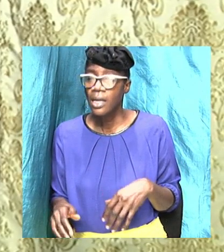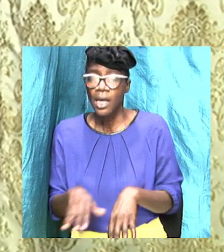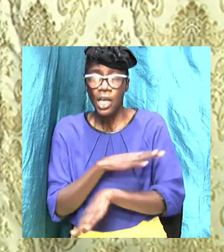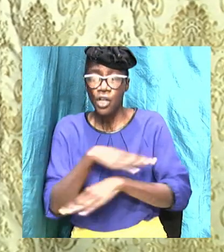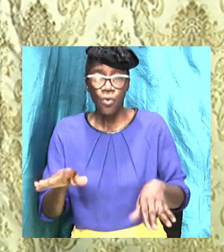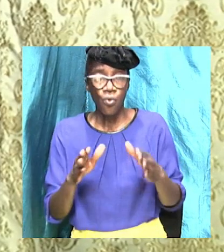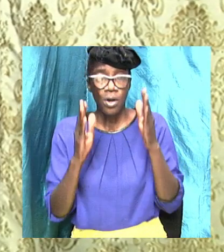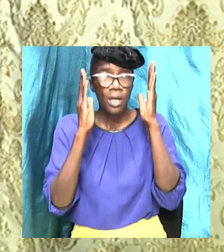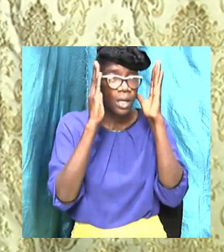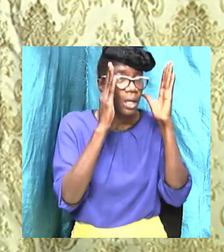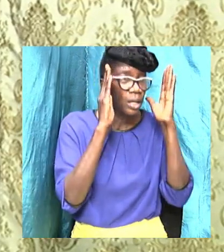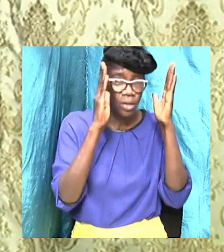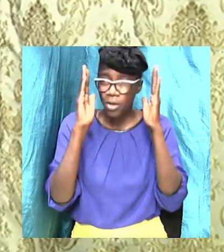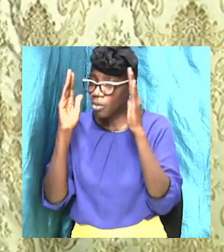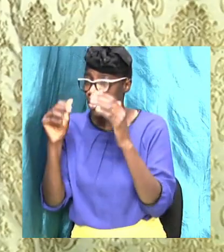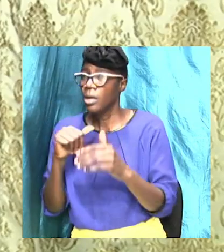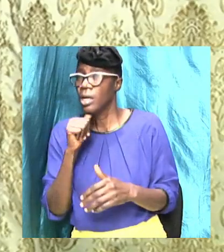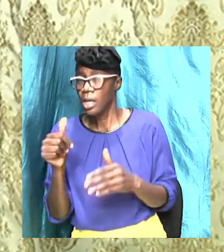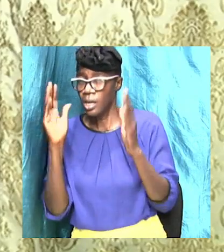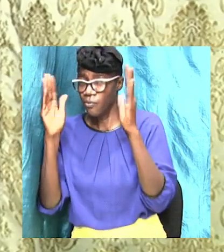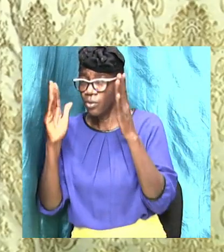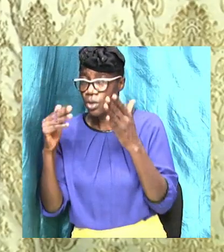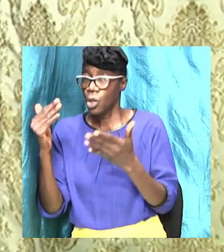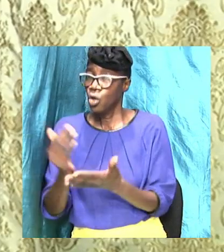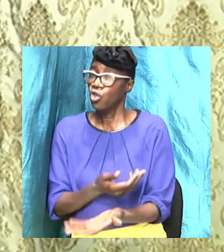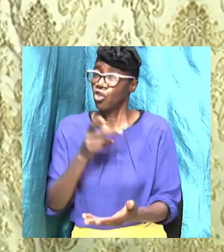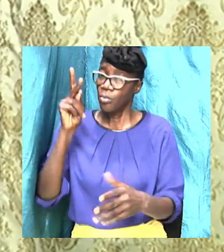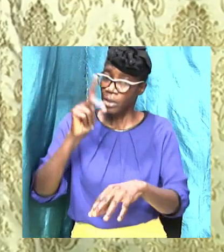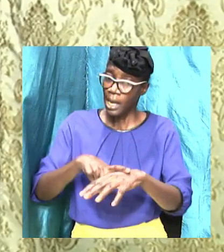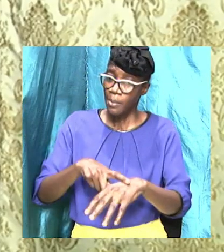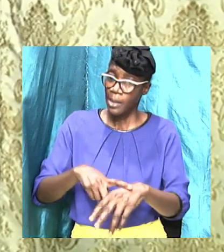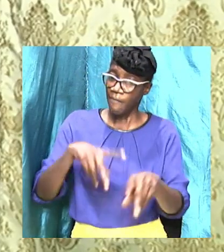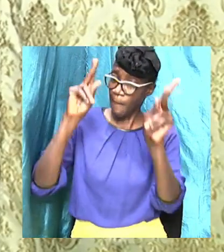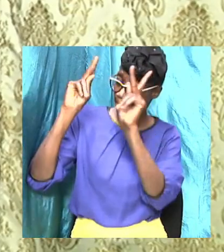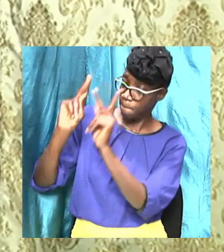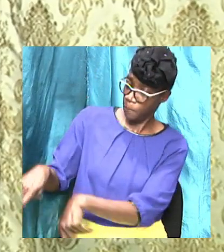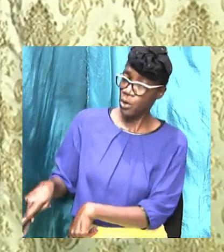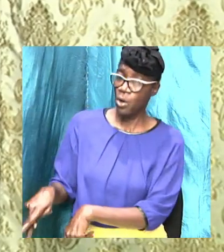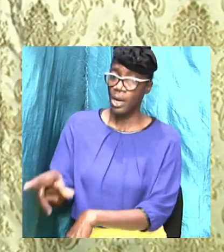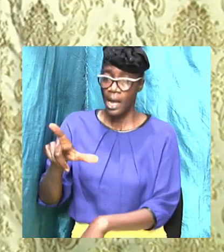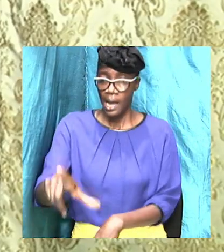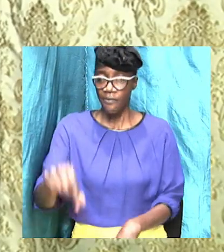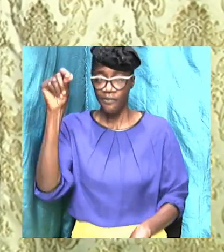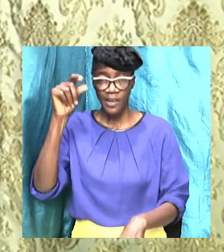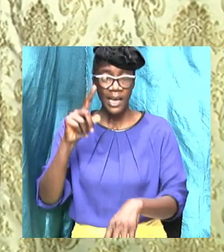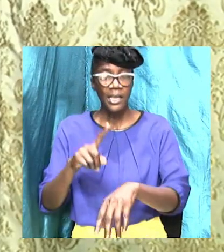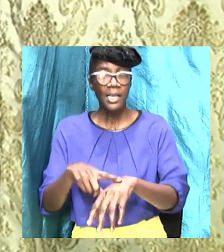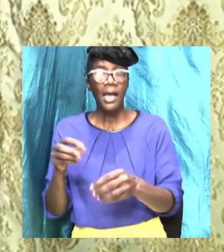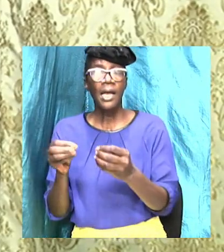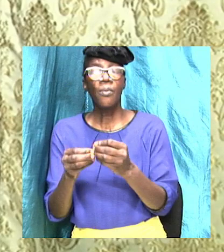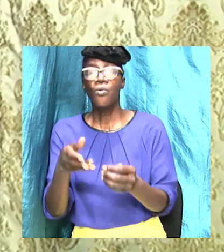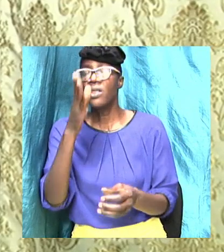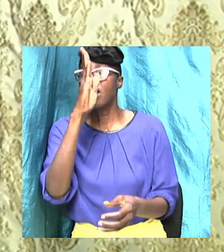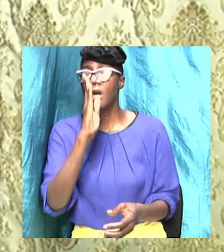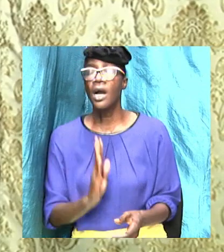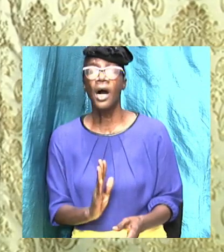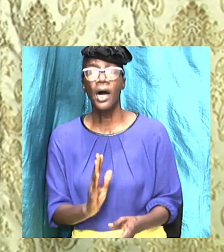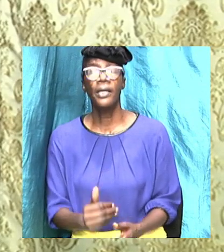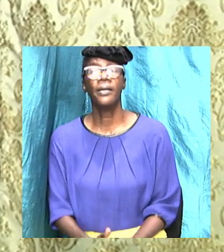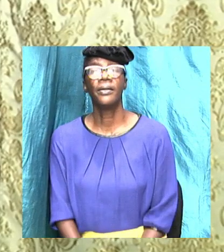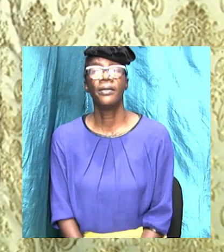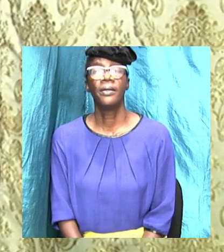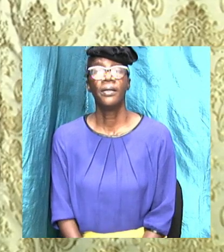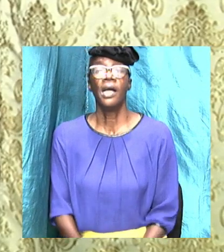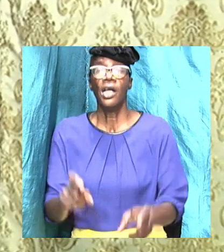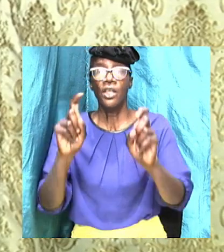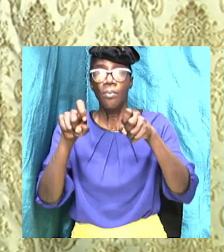the adversary work. And sometimes we have to just put on them things there, man, and find some time with God. But